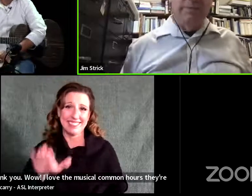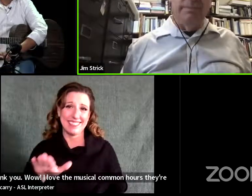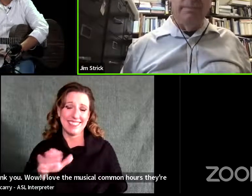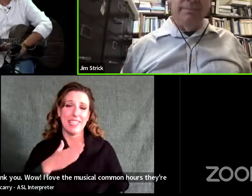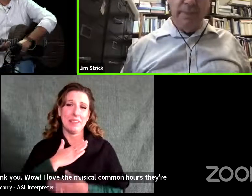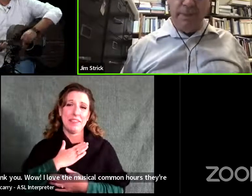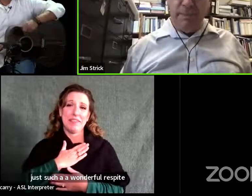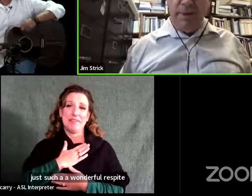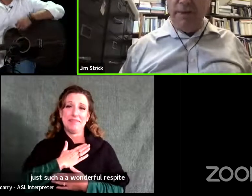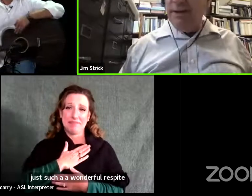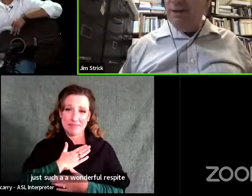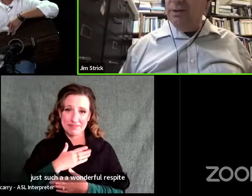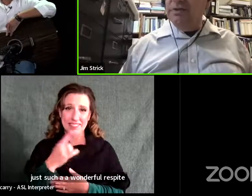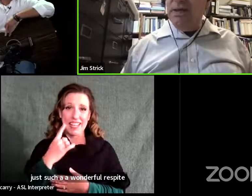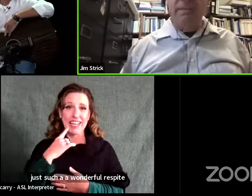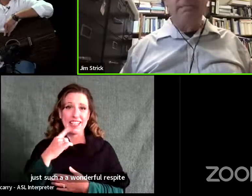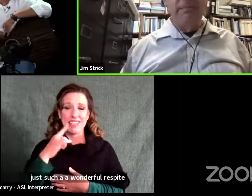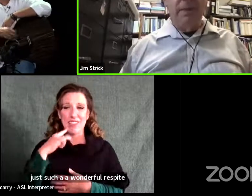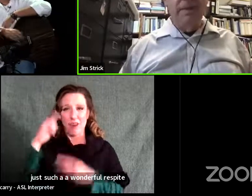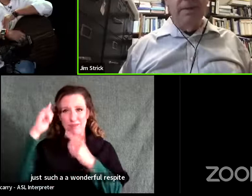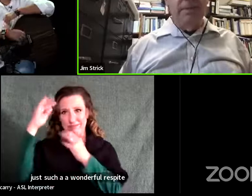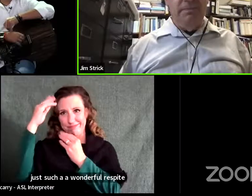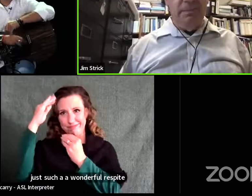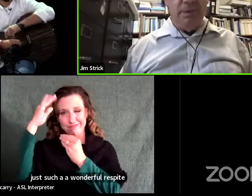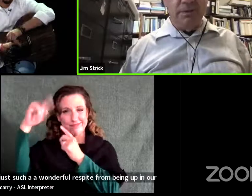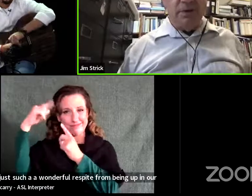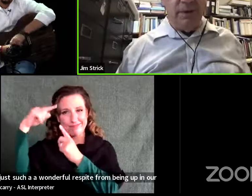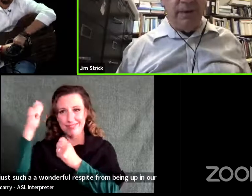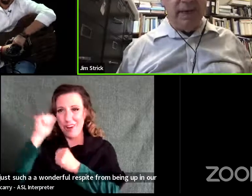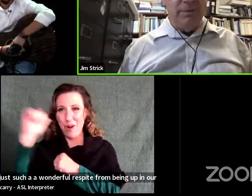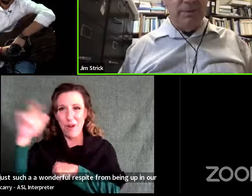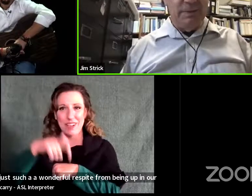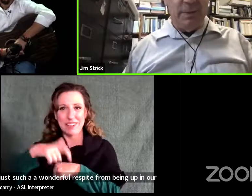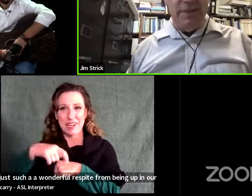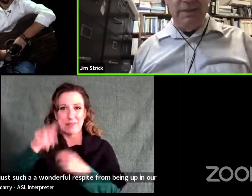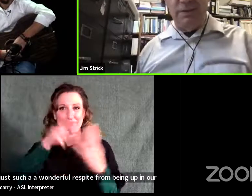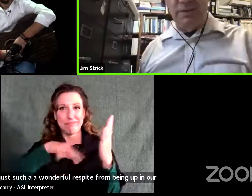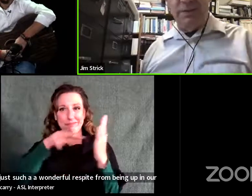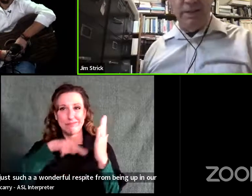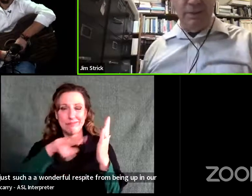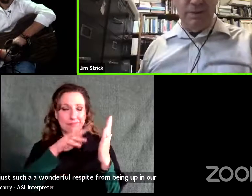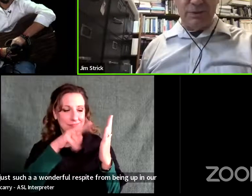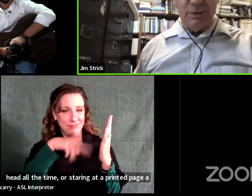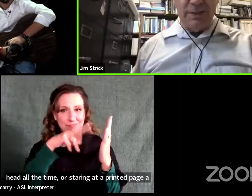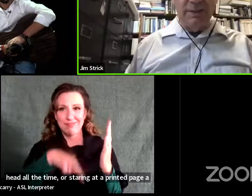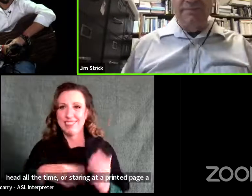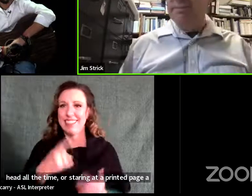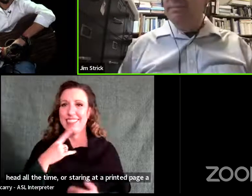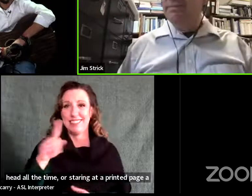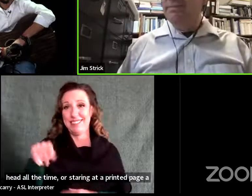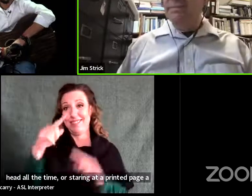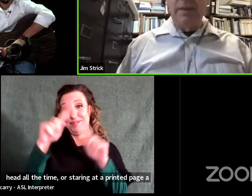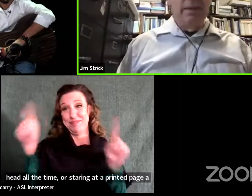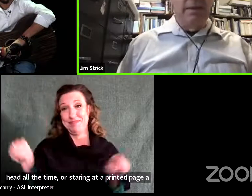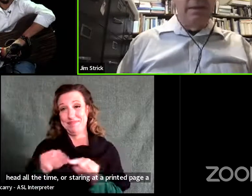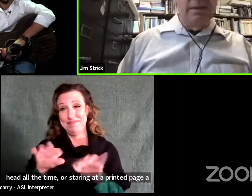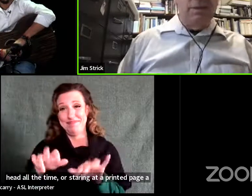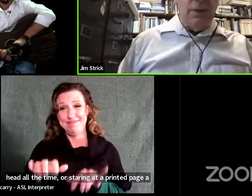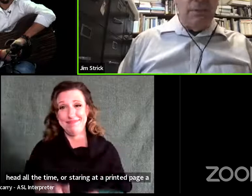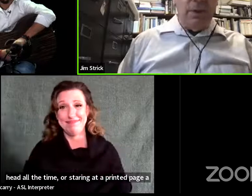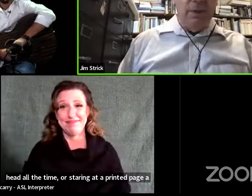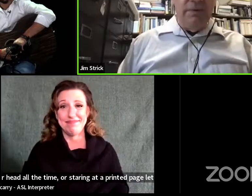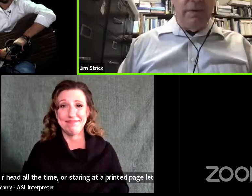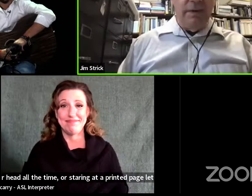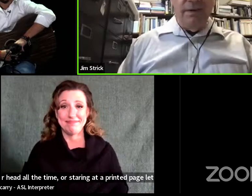respite from being up in our head all the time or staring at a printed page, let alone a screen.